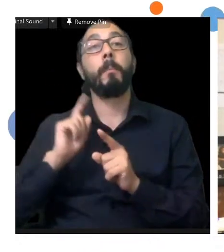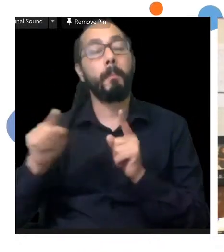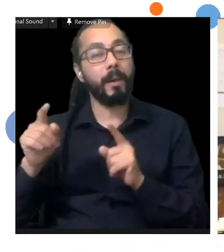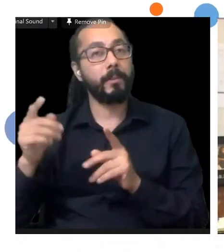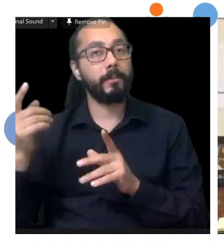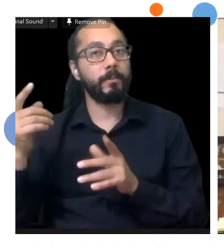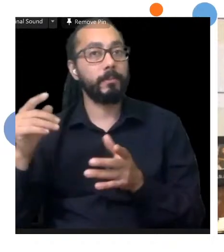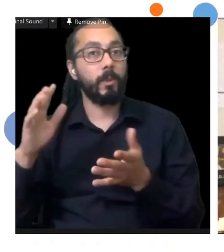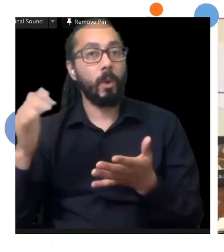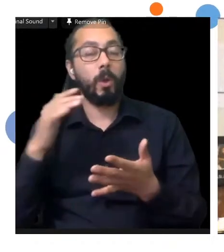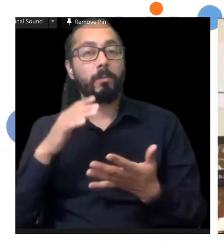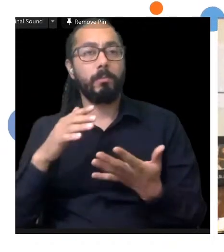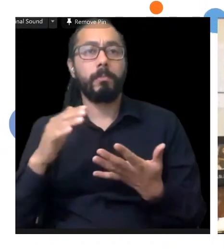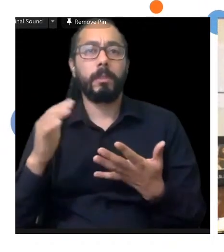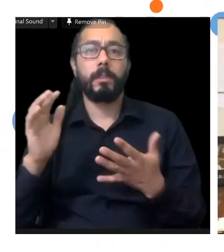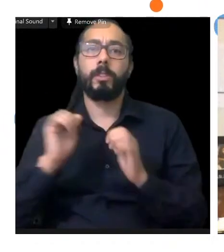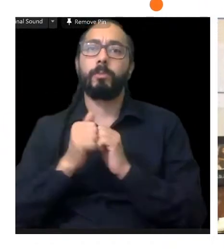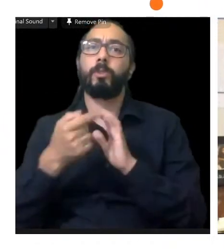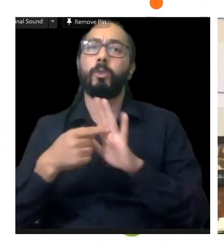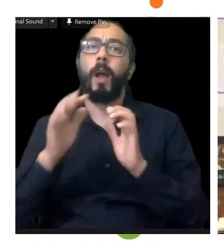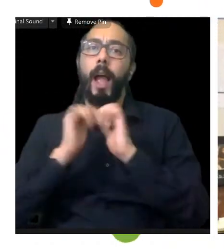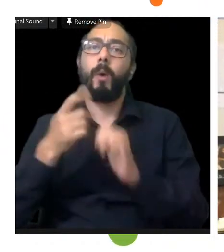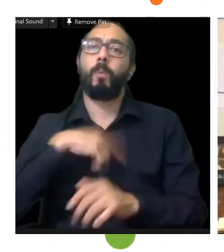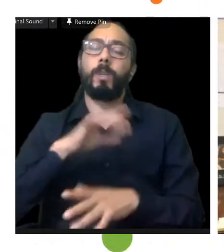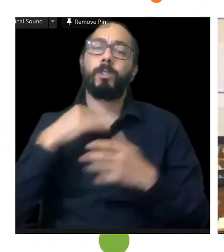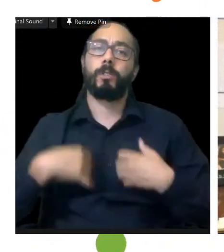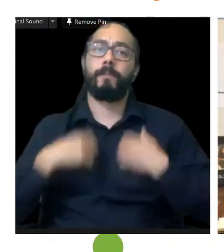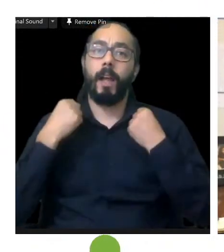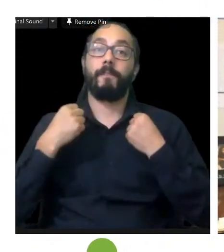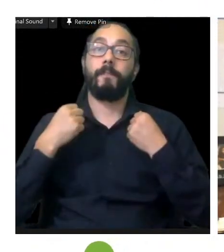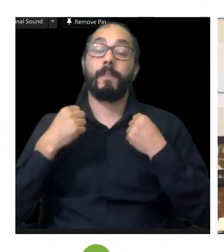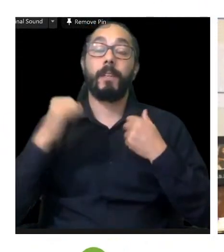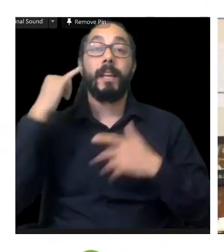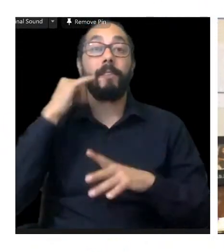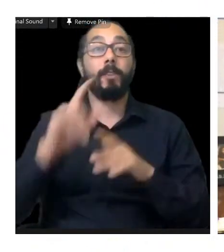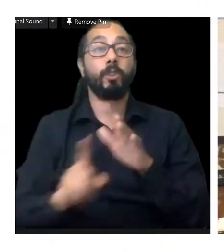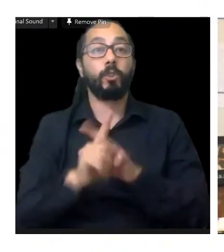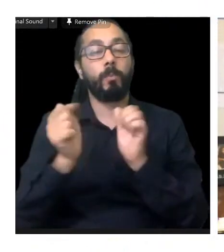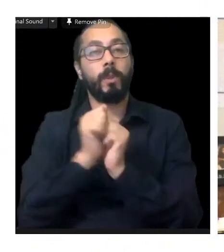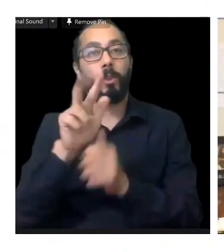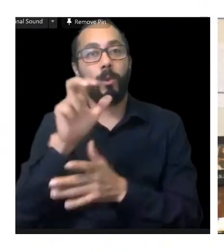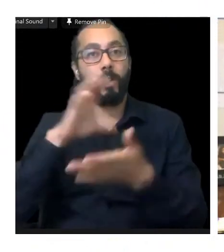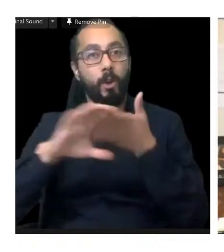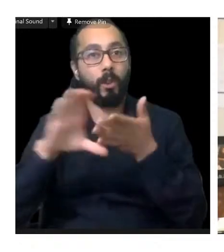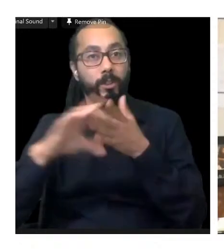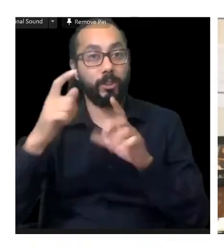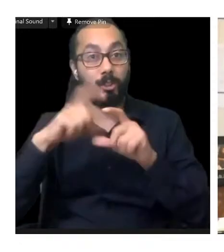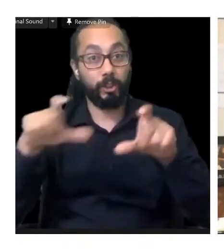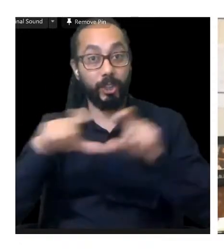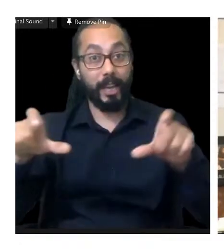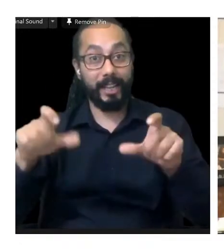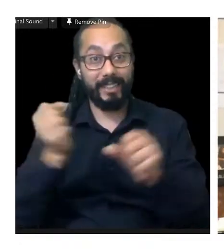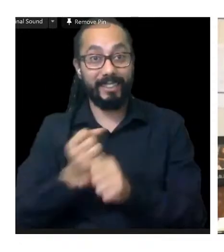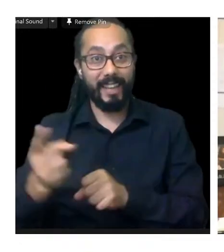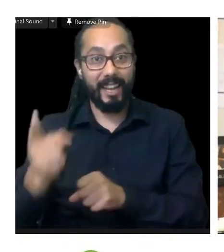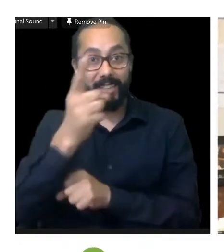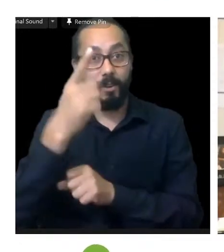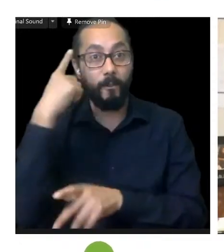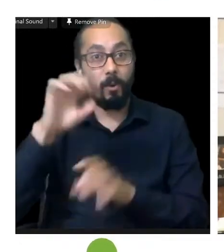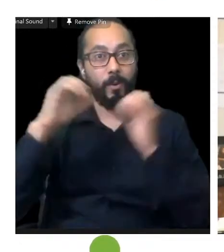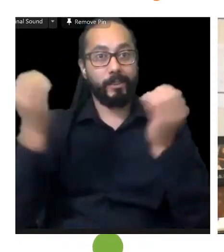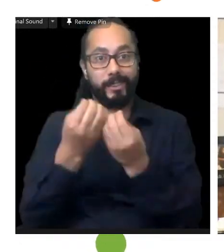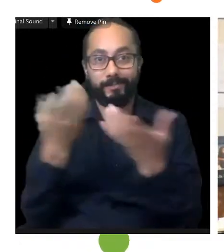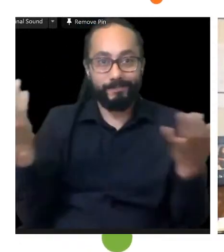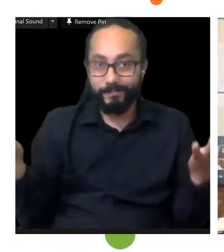do survive it. Because showing up with a $300 check next year for an institution that no longer exists isn't that helpful. But maybe